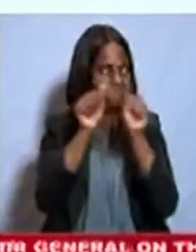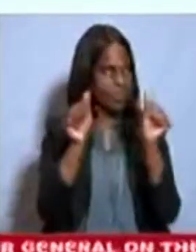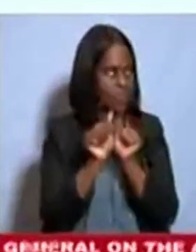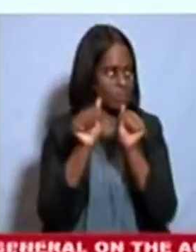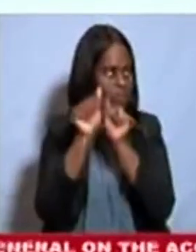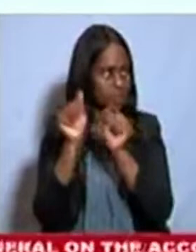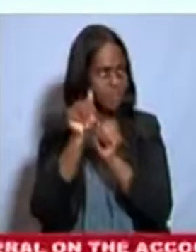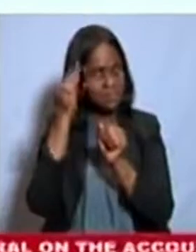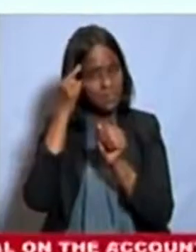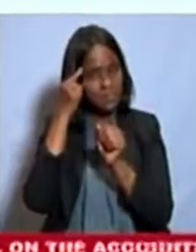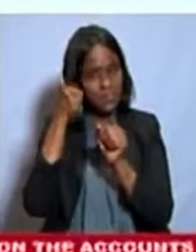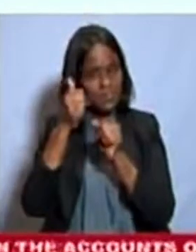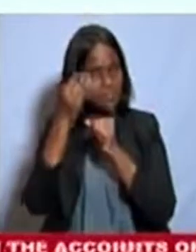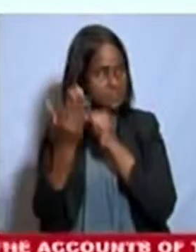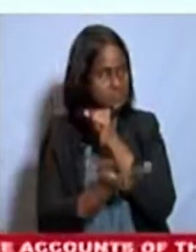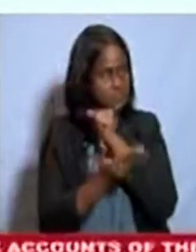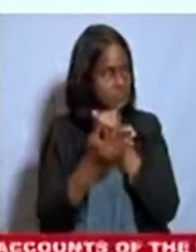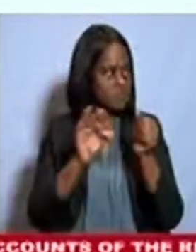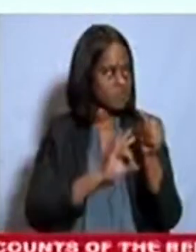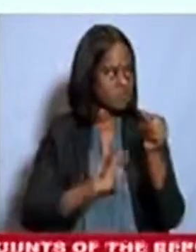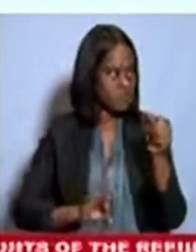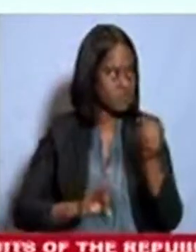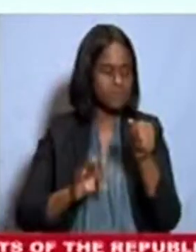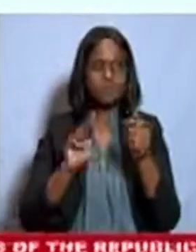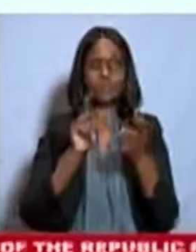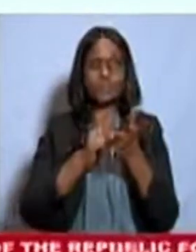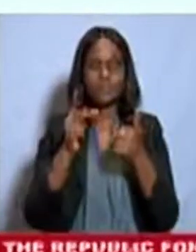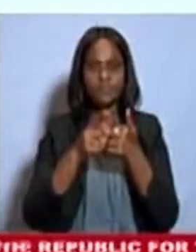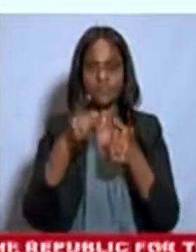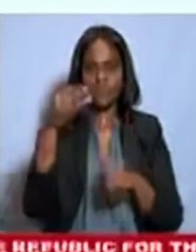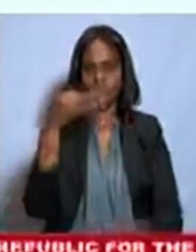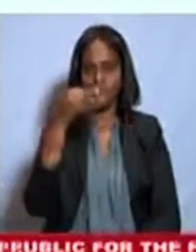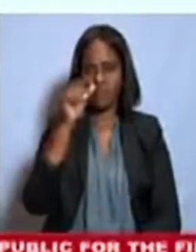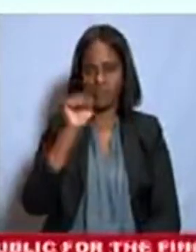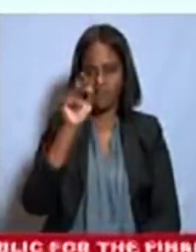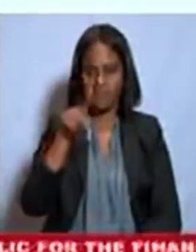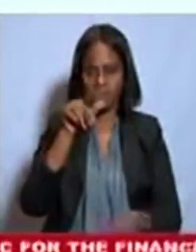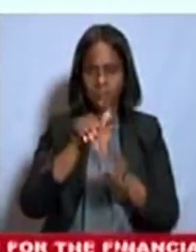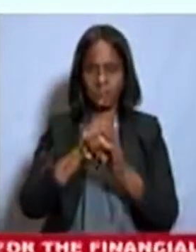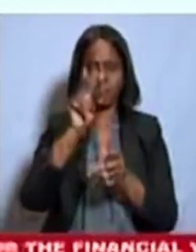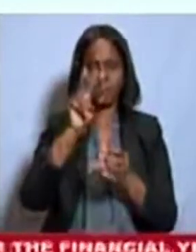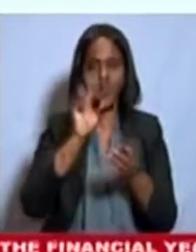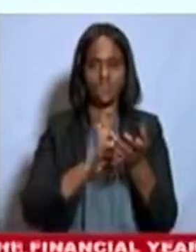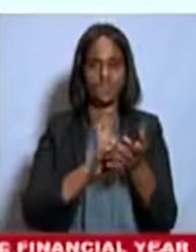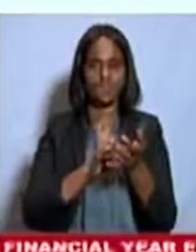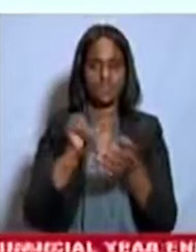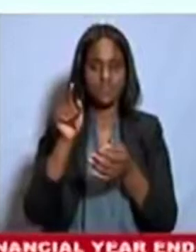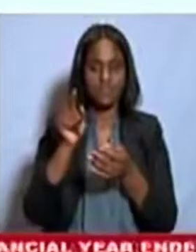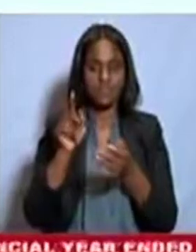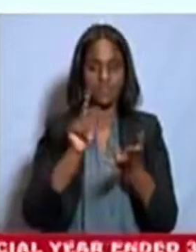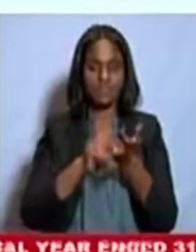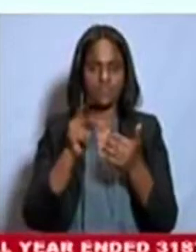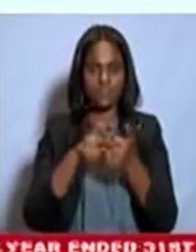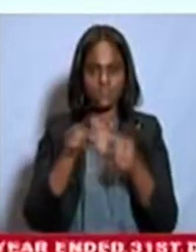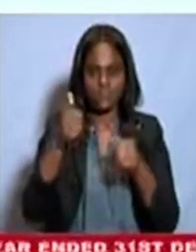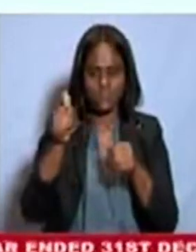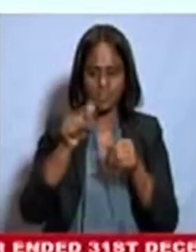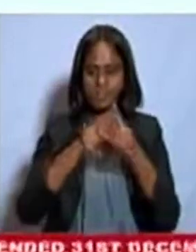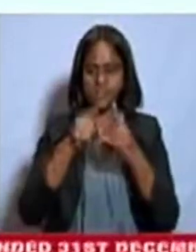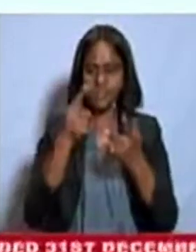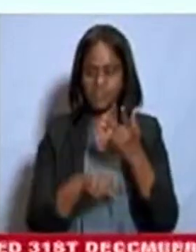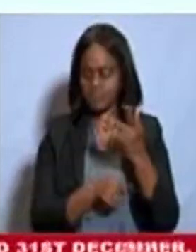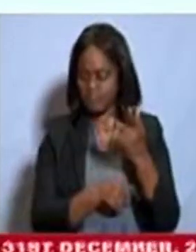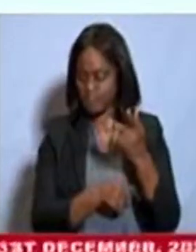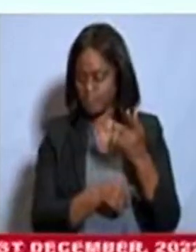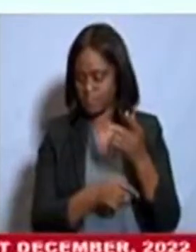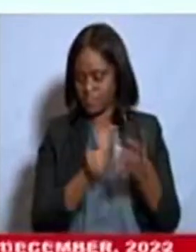the government introduced Food Security Pack Program, FSP, in 2000. The program initially was aimed